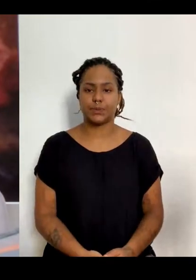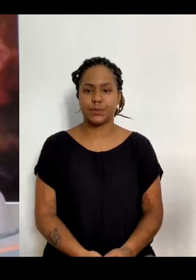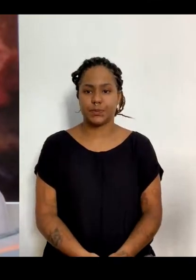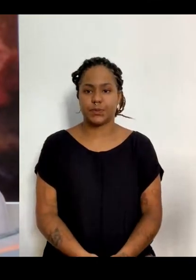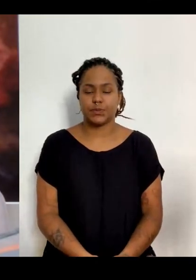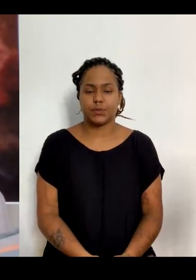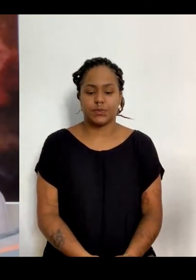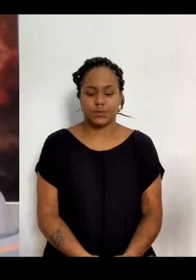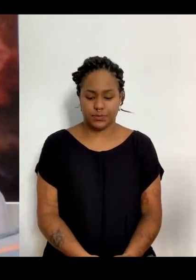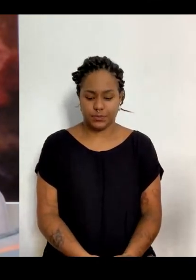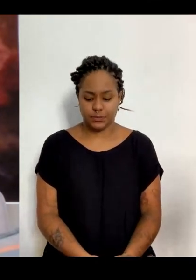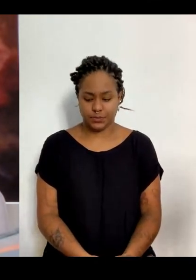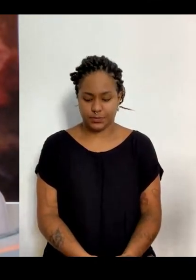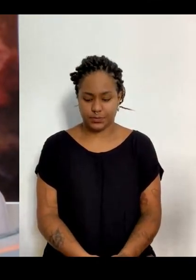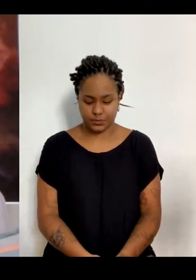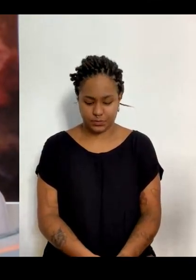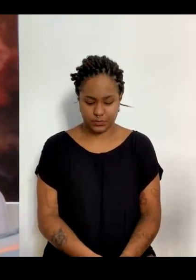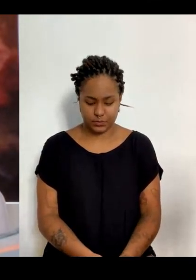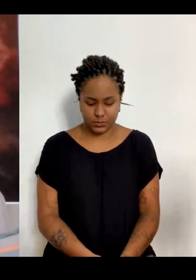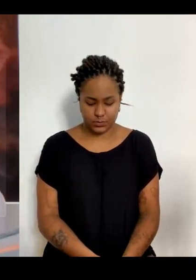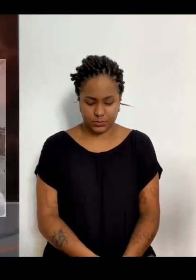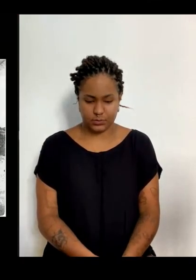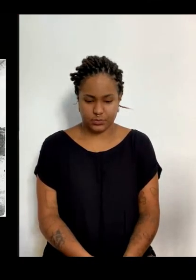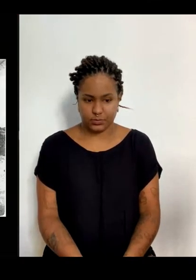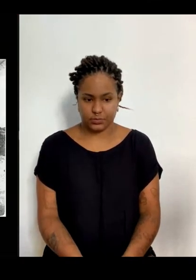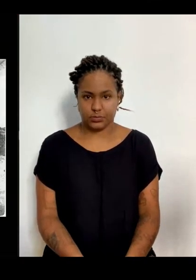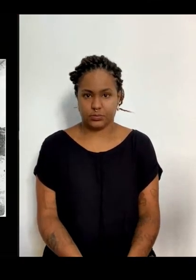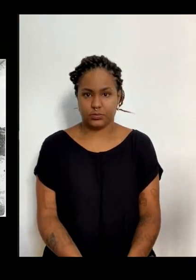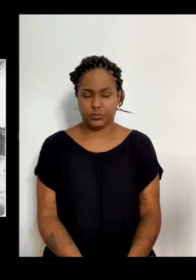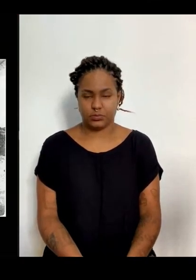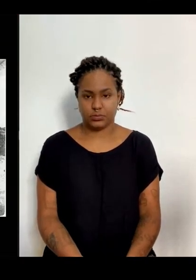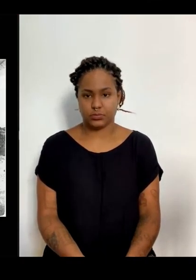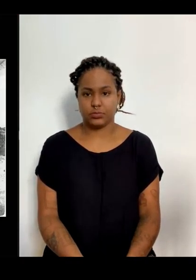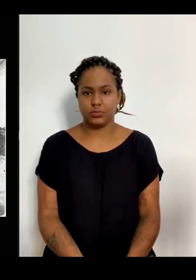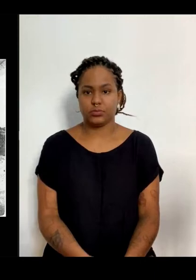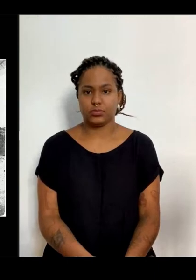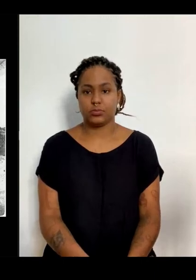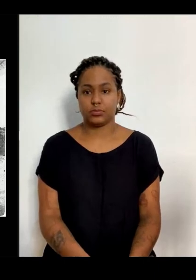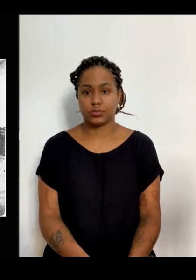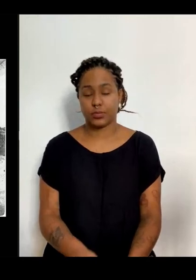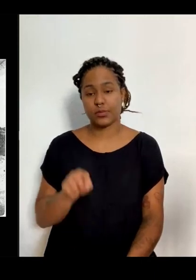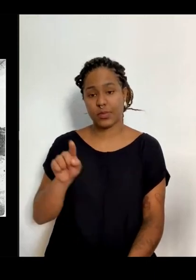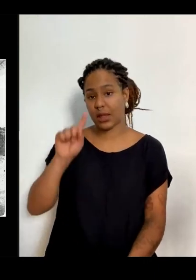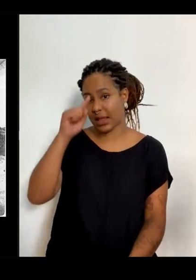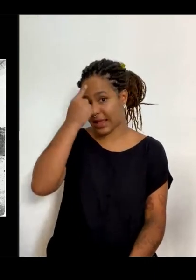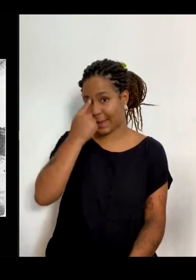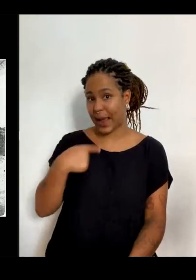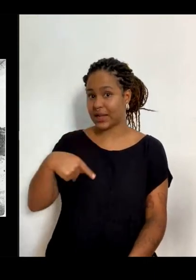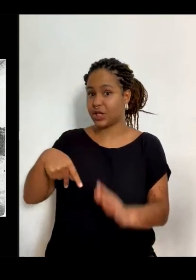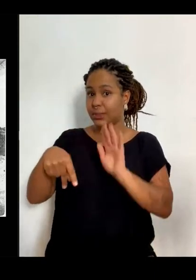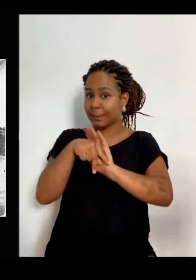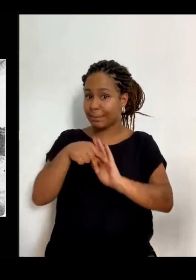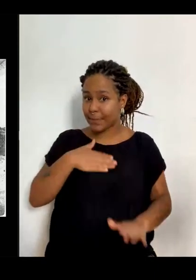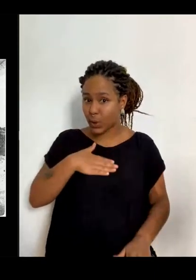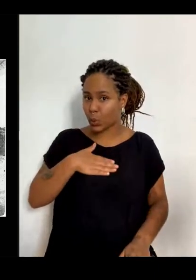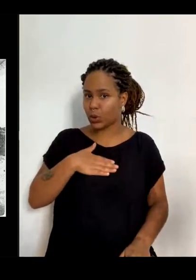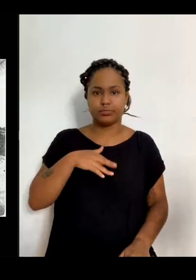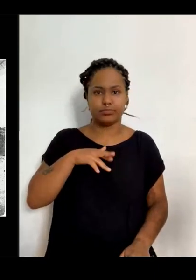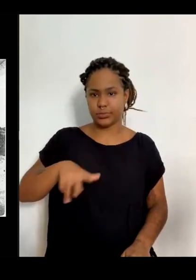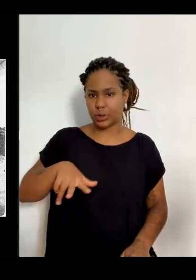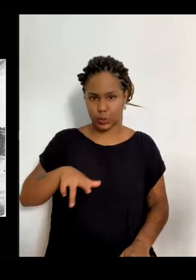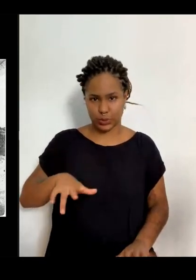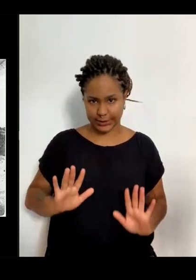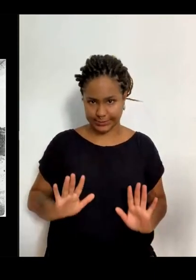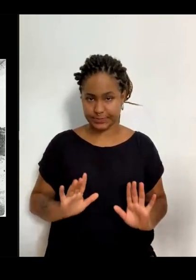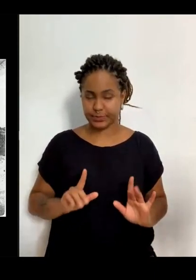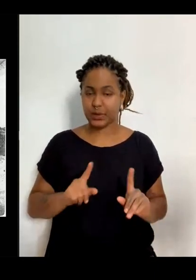this is clearly not mine and it is certainly a palpable visual